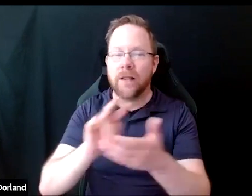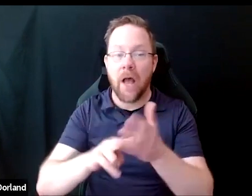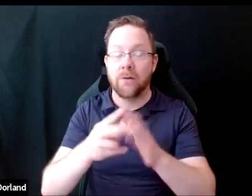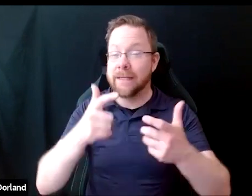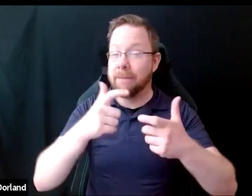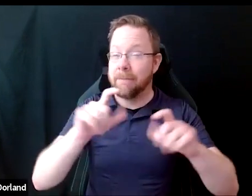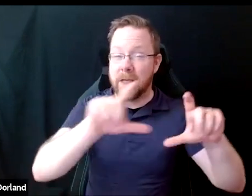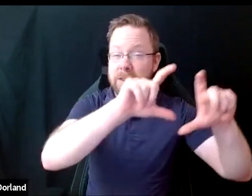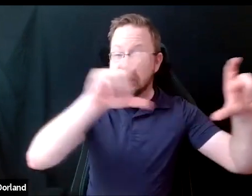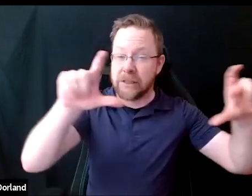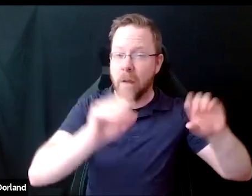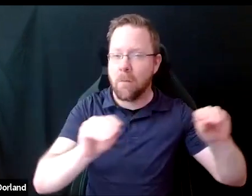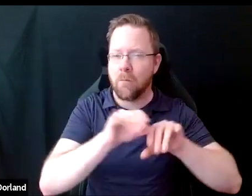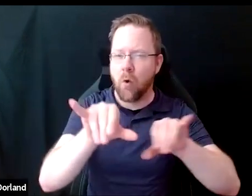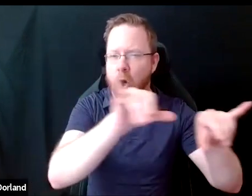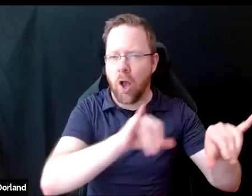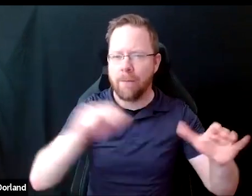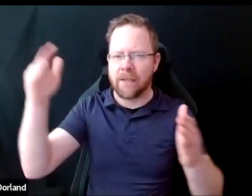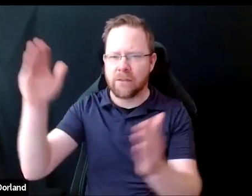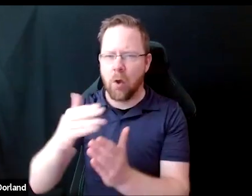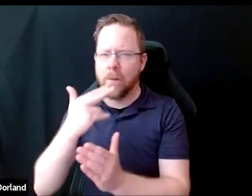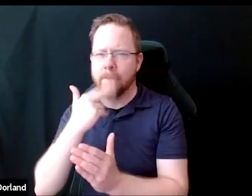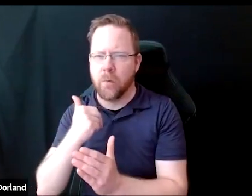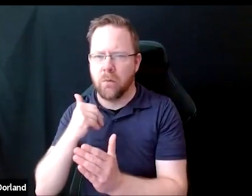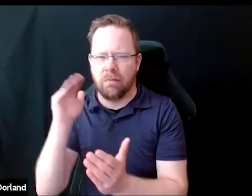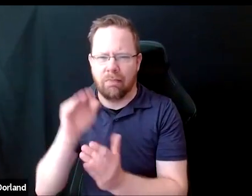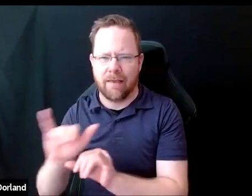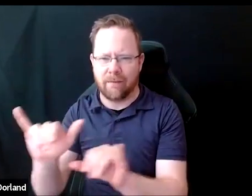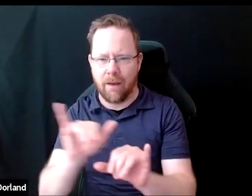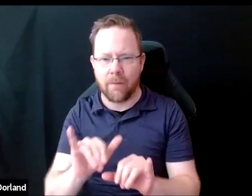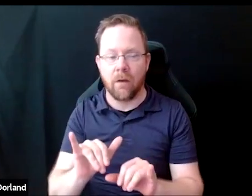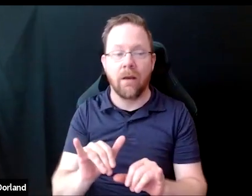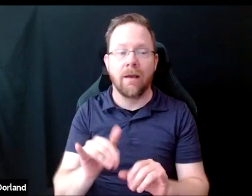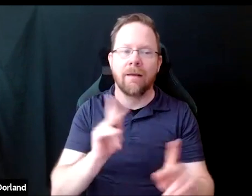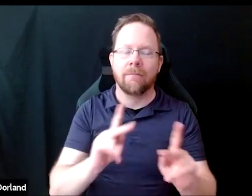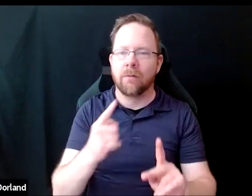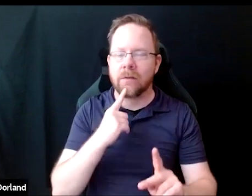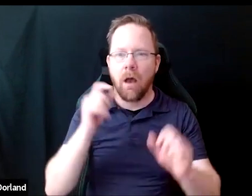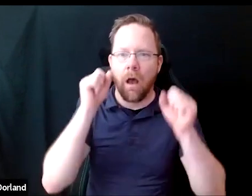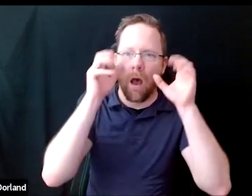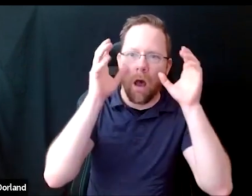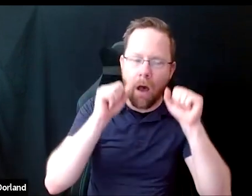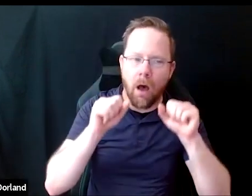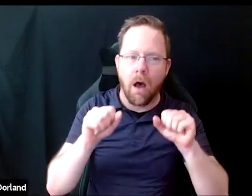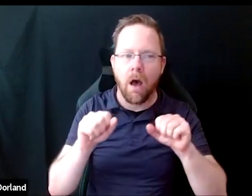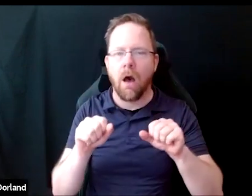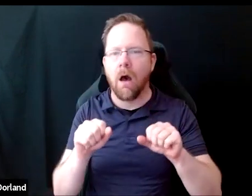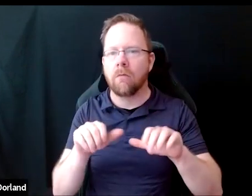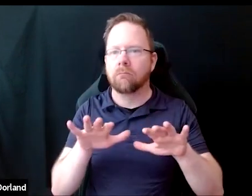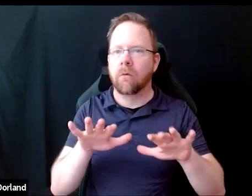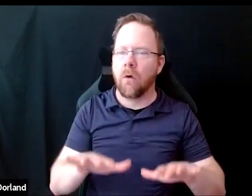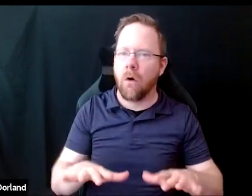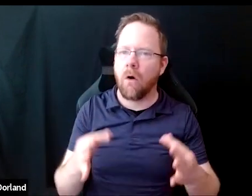common responses. So the most common responses were things like awe and calm,